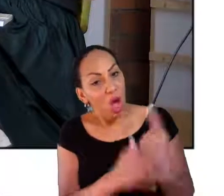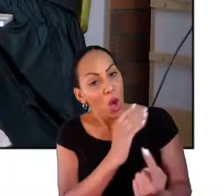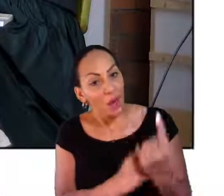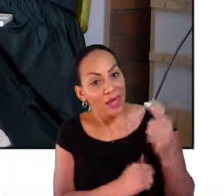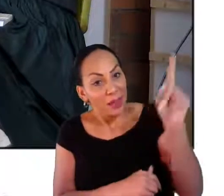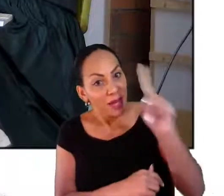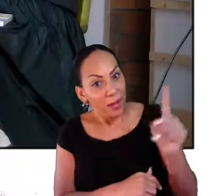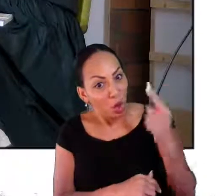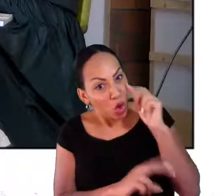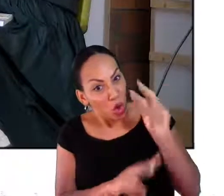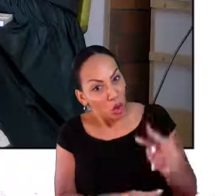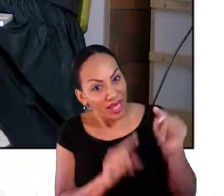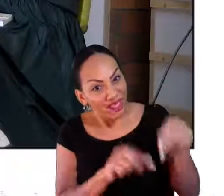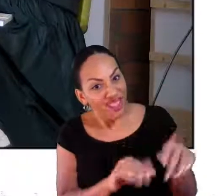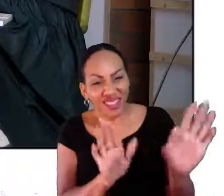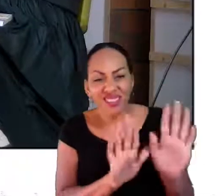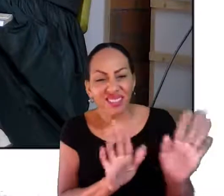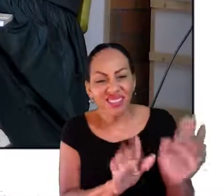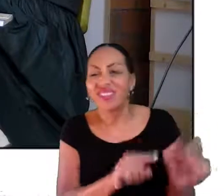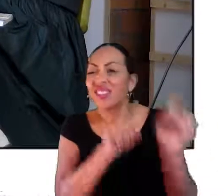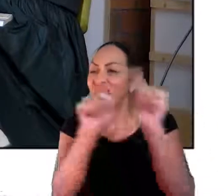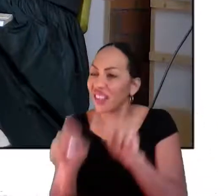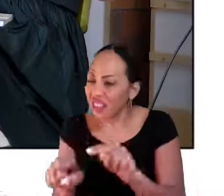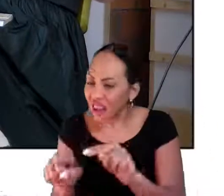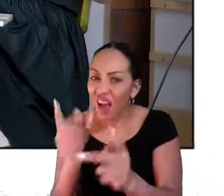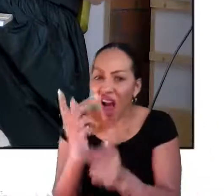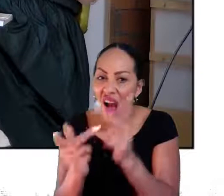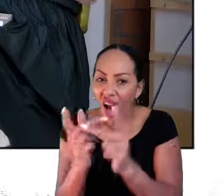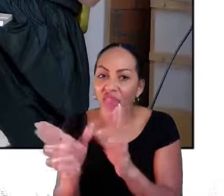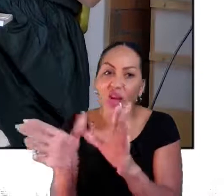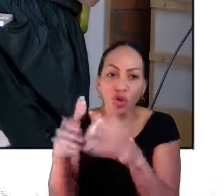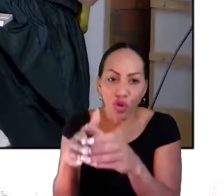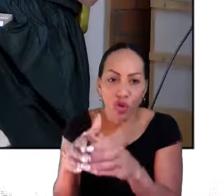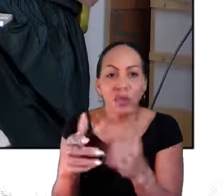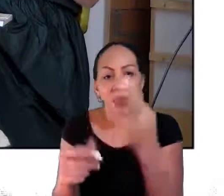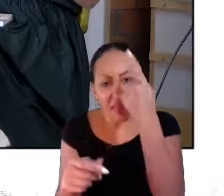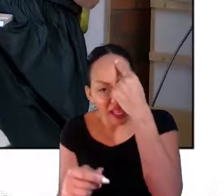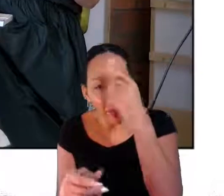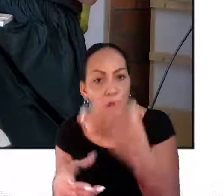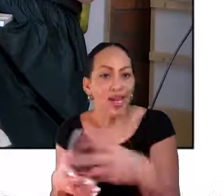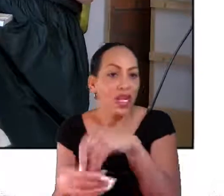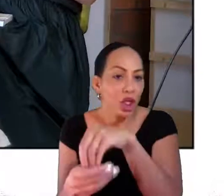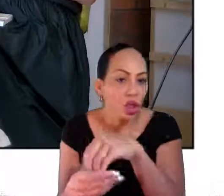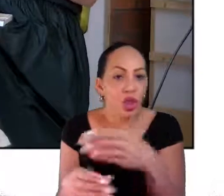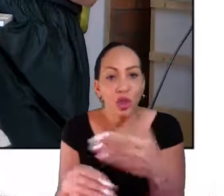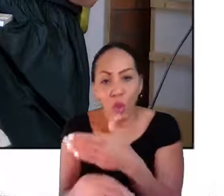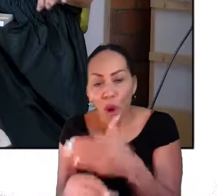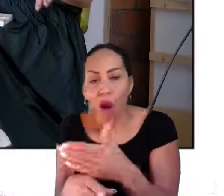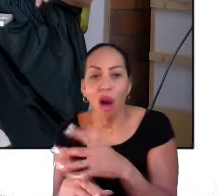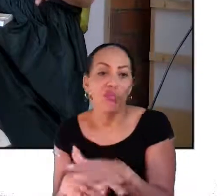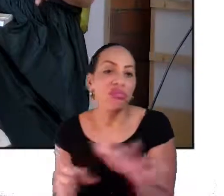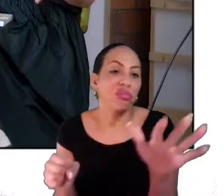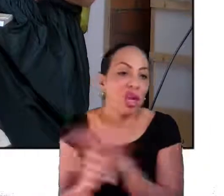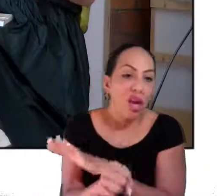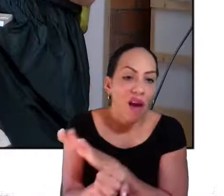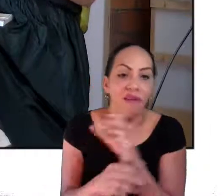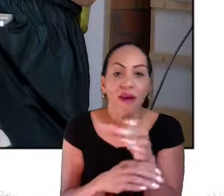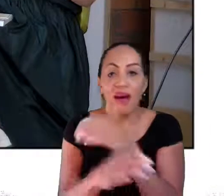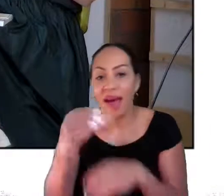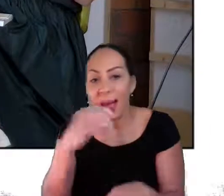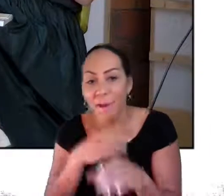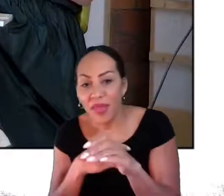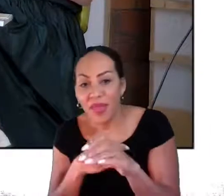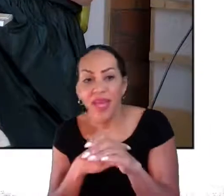at inclusion work and developing tools and methods to help with empathy, to help with designing, to